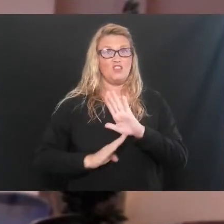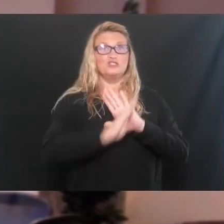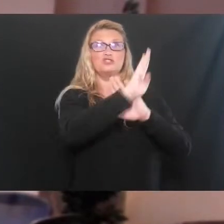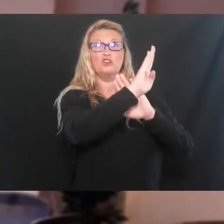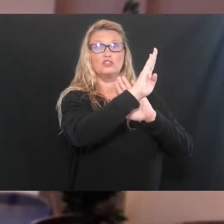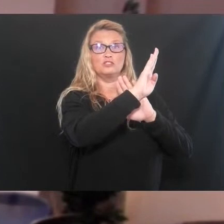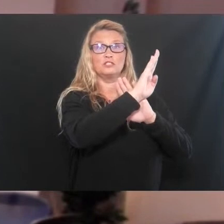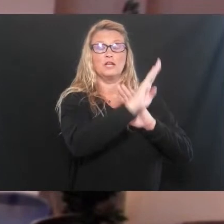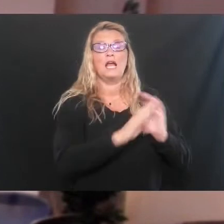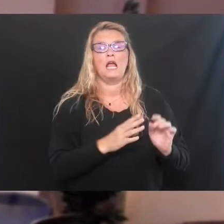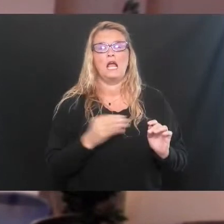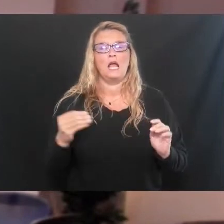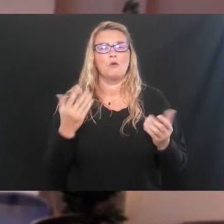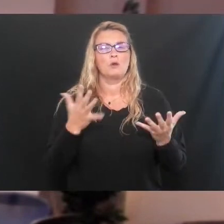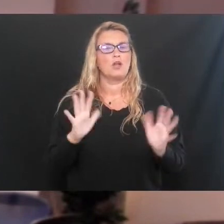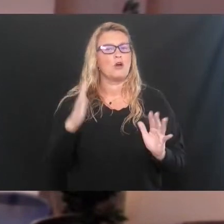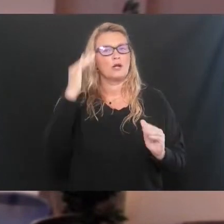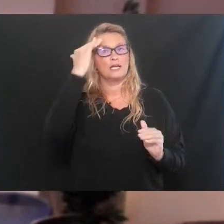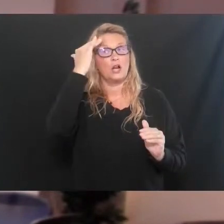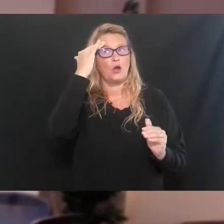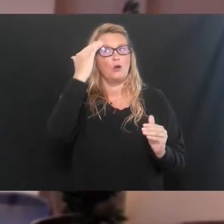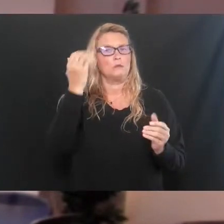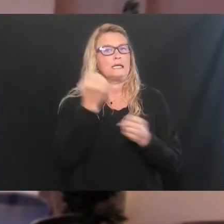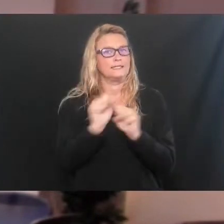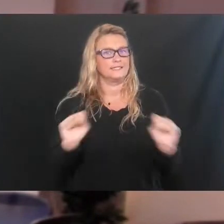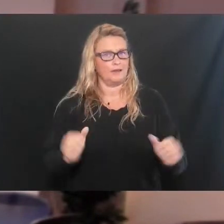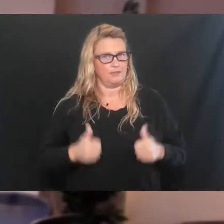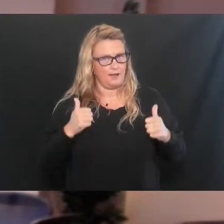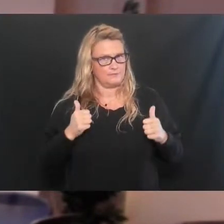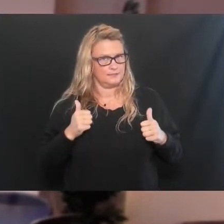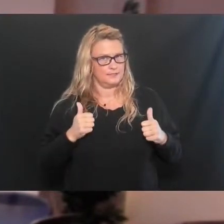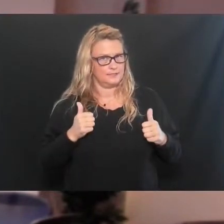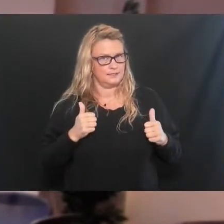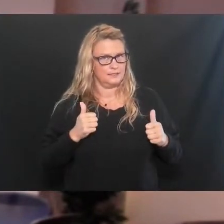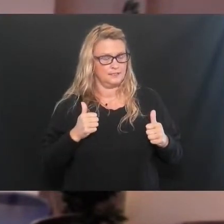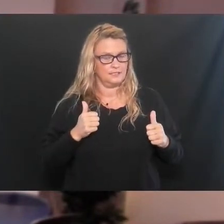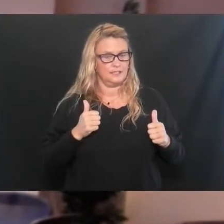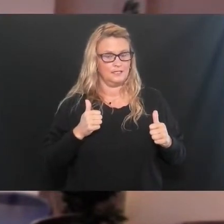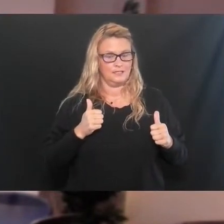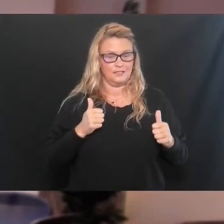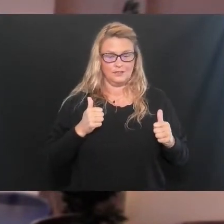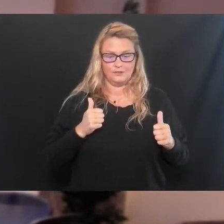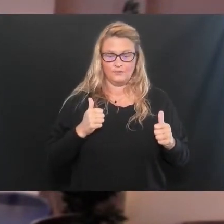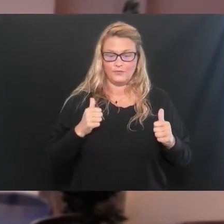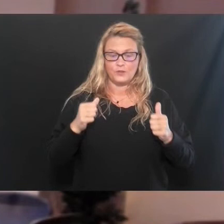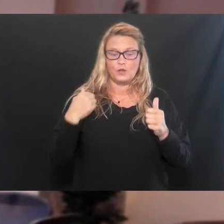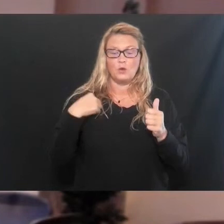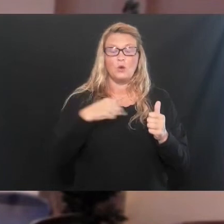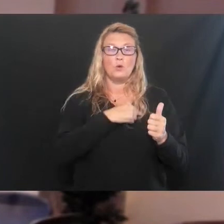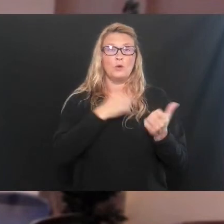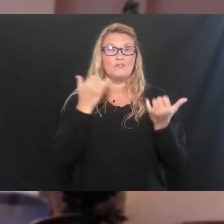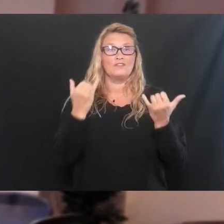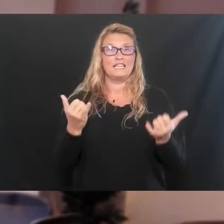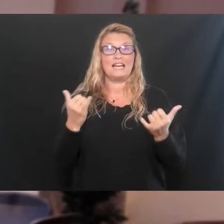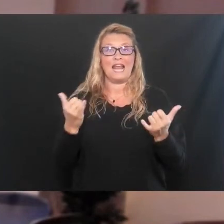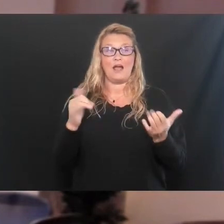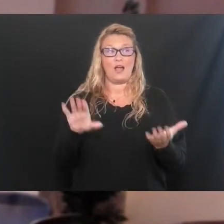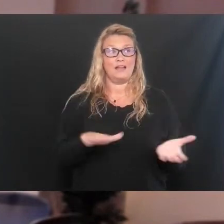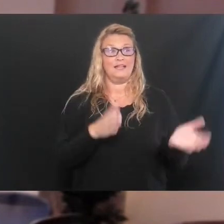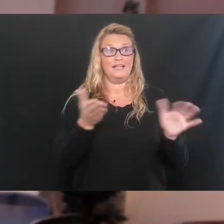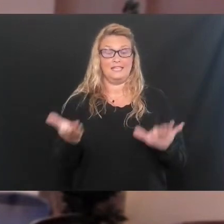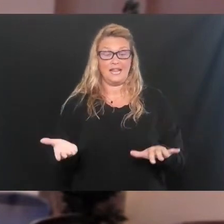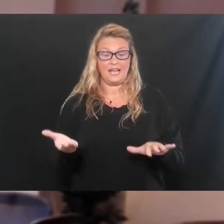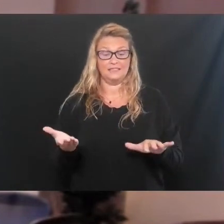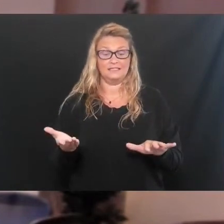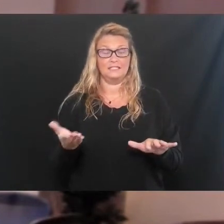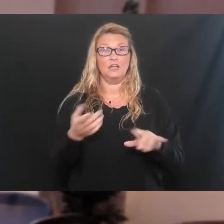certainly also we know that we can save lives. Because today, with the deaths the governor reported, we have now lost more people in West Virginia